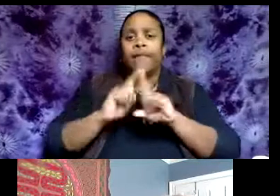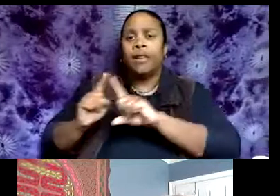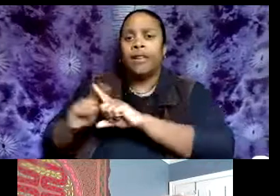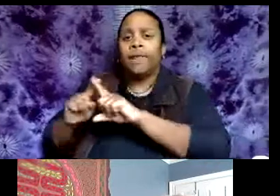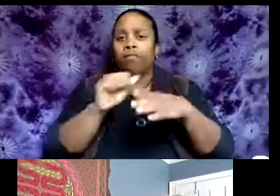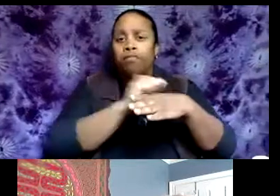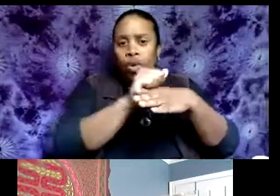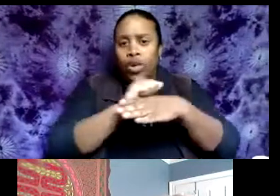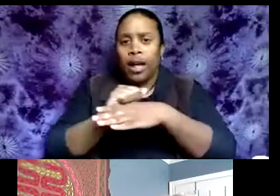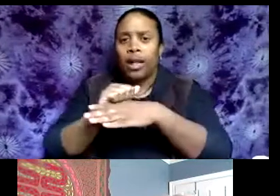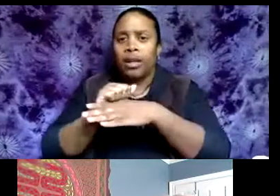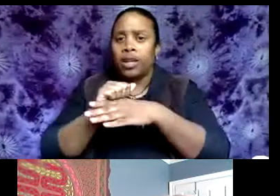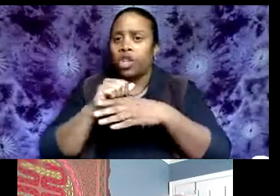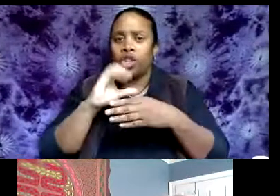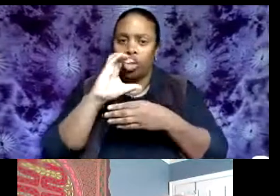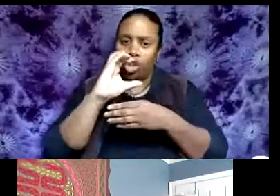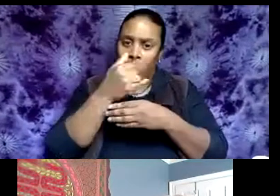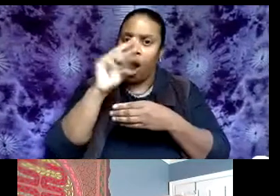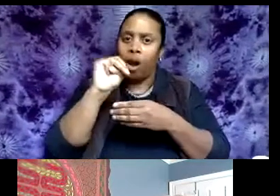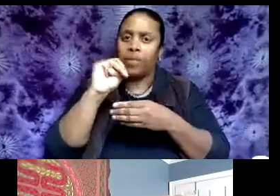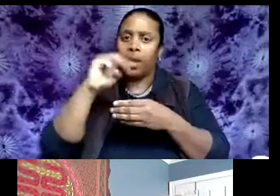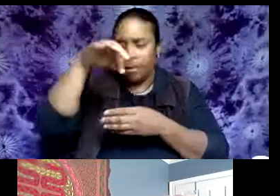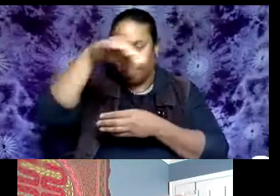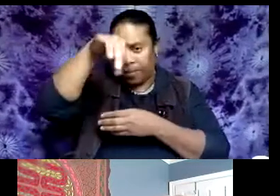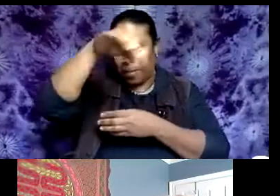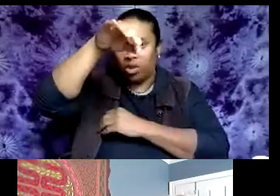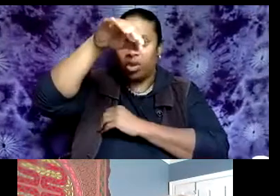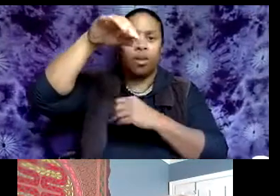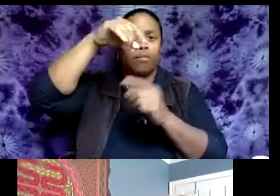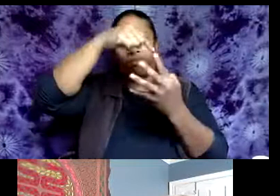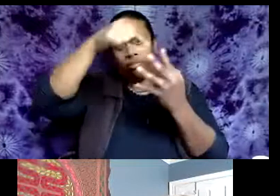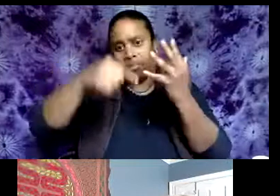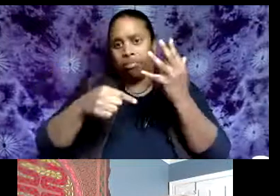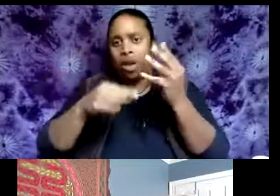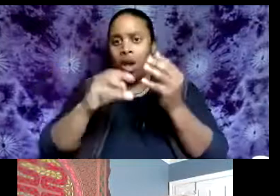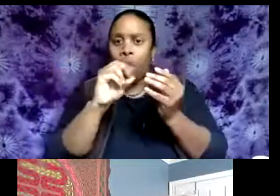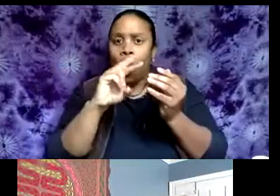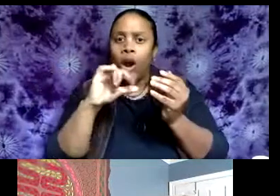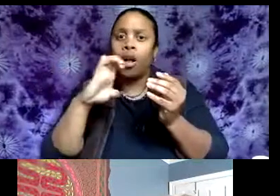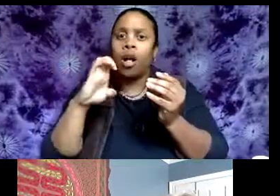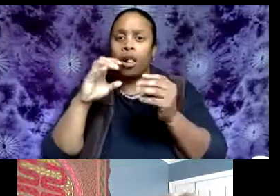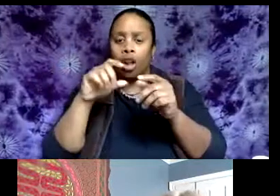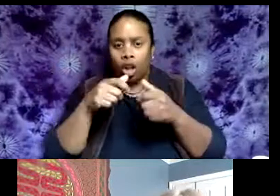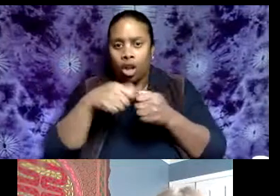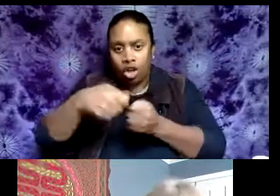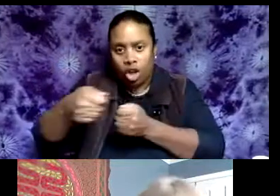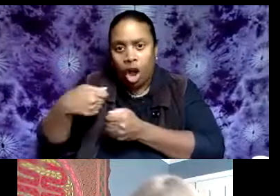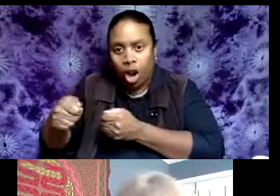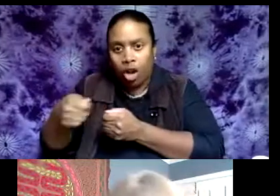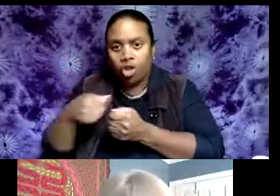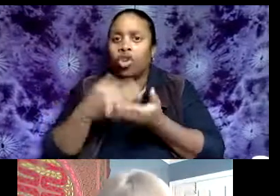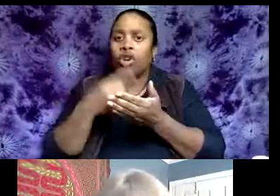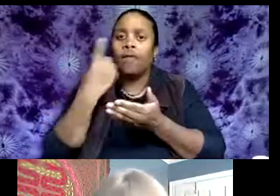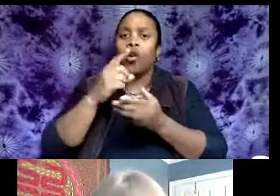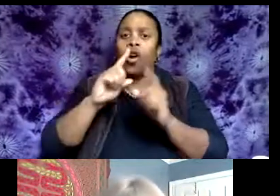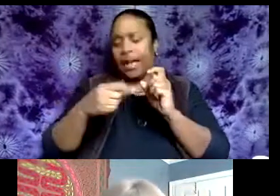there's yes, no questions, will be very helpful. The oracle cards are very good for asking ourselves what we need to